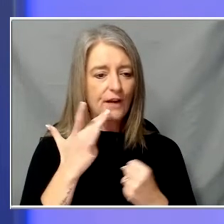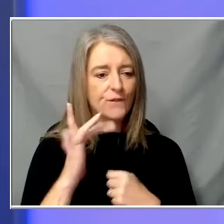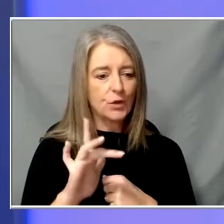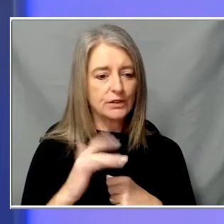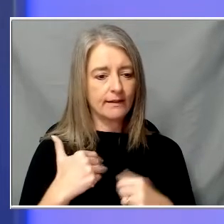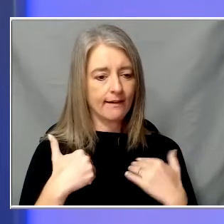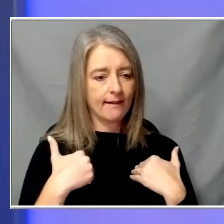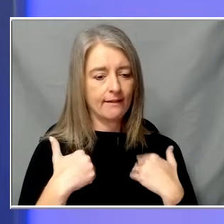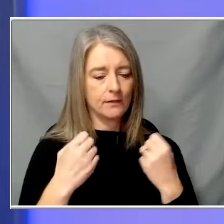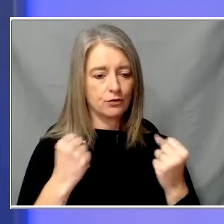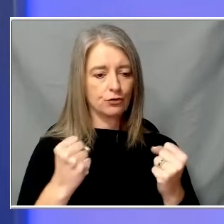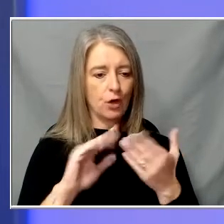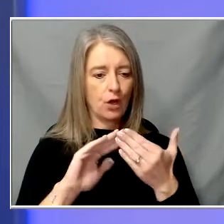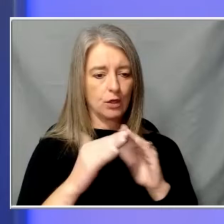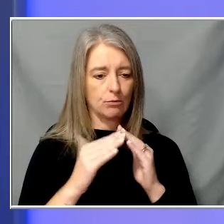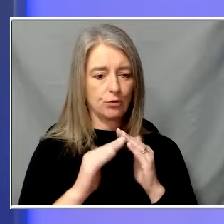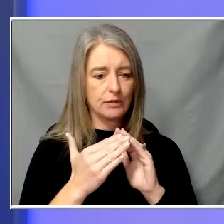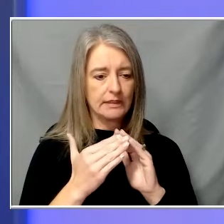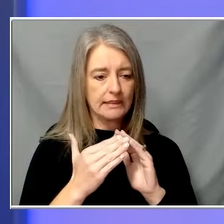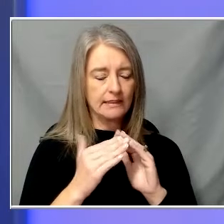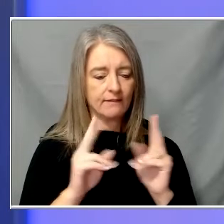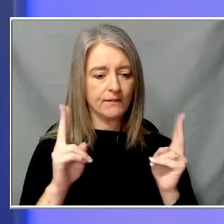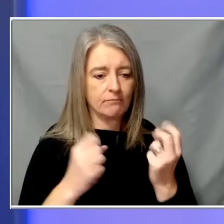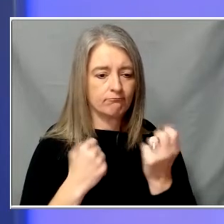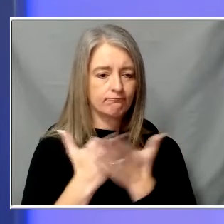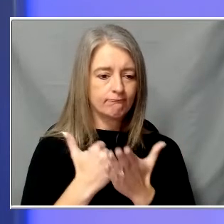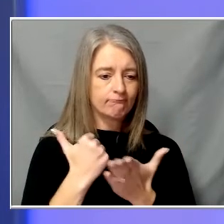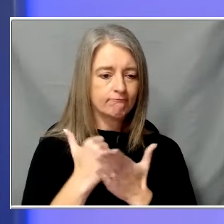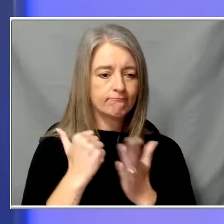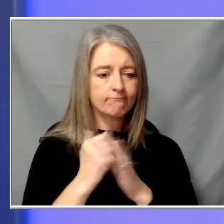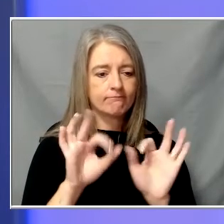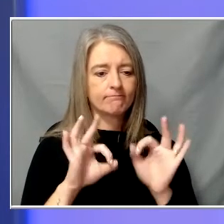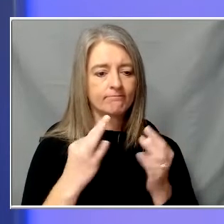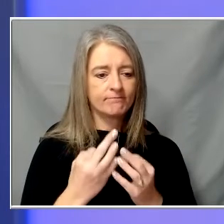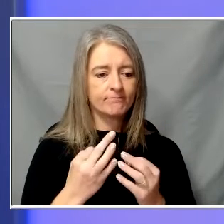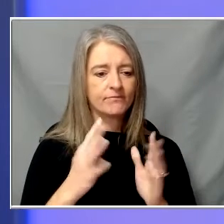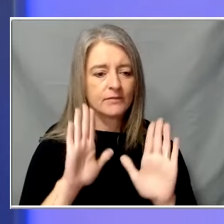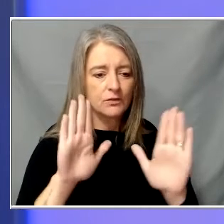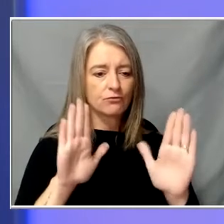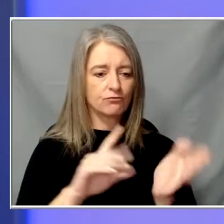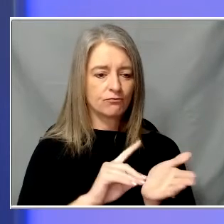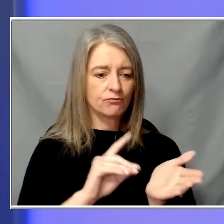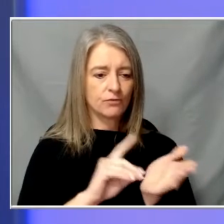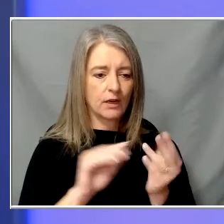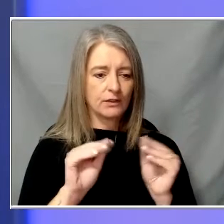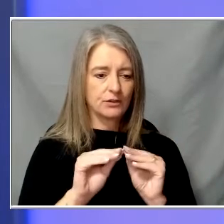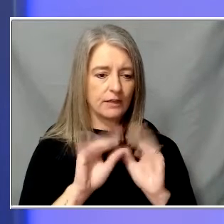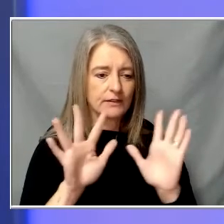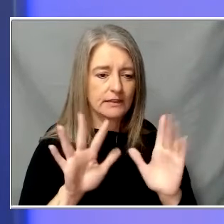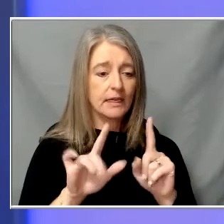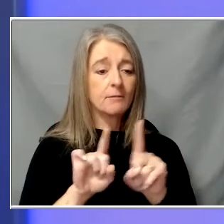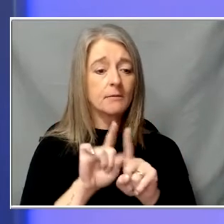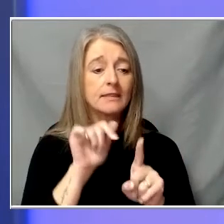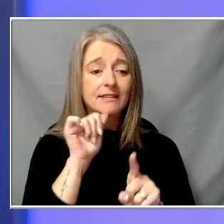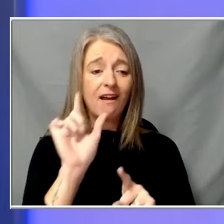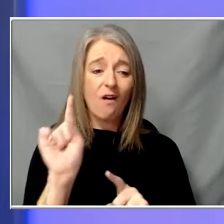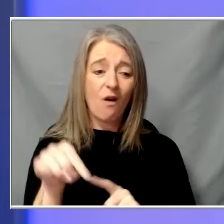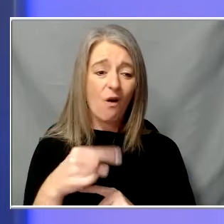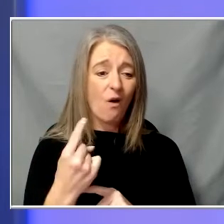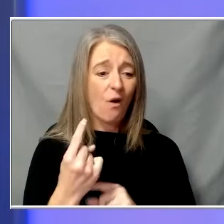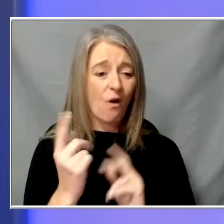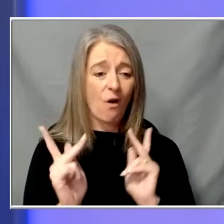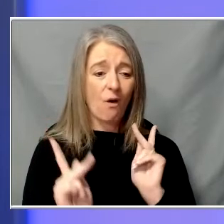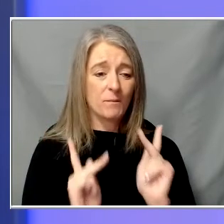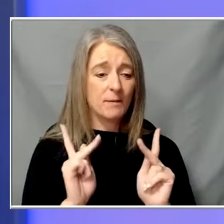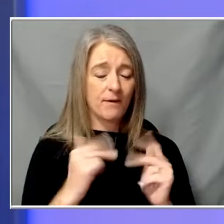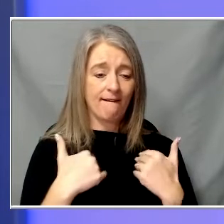a strong community, very helpful family, and great doctors, obviously. But not everyone has that. And so that's one of